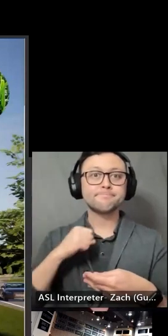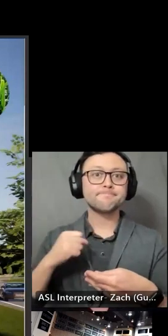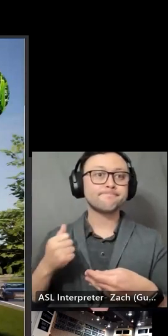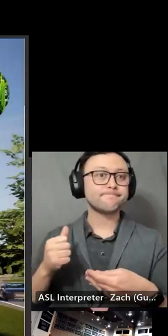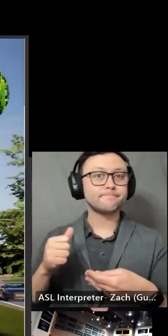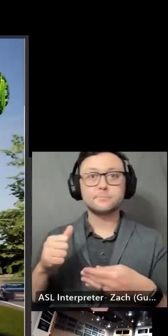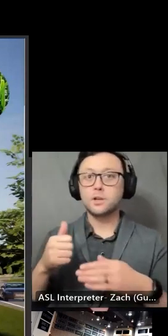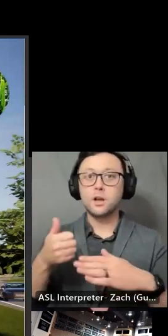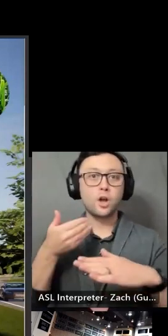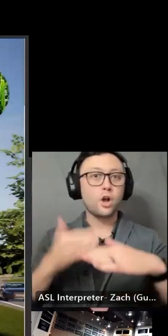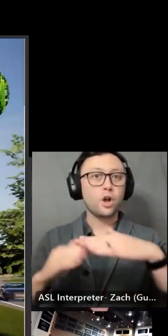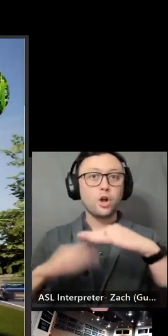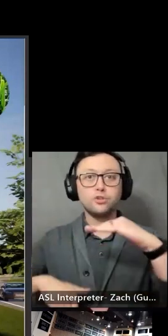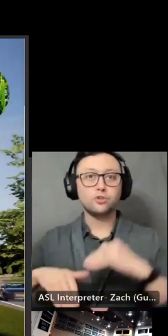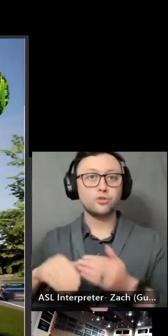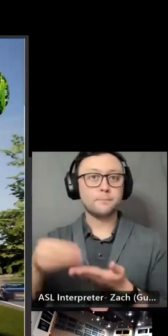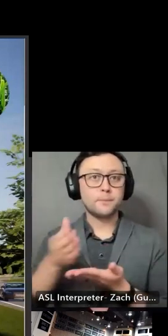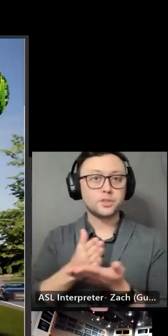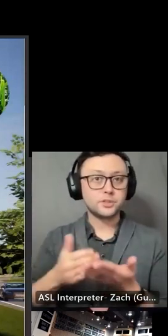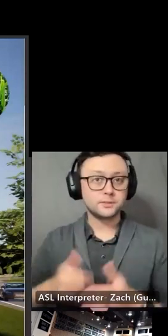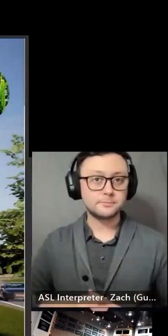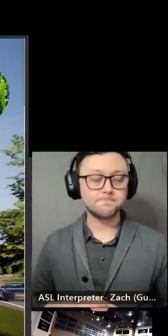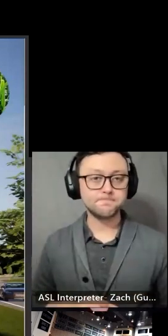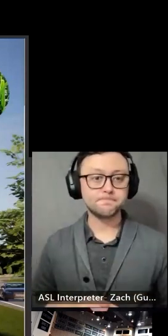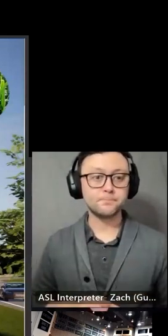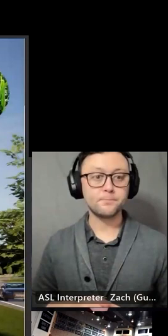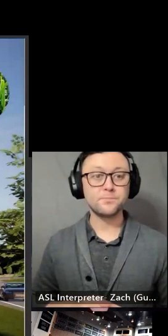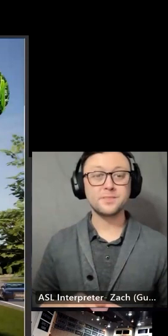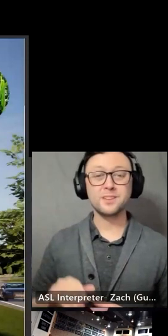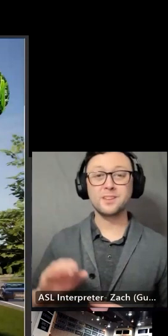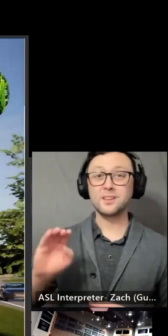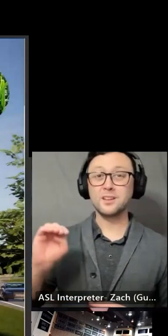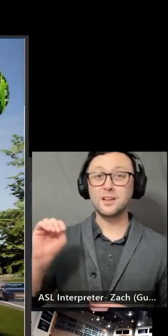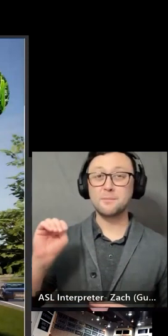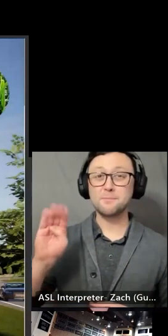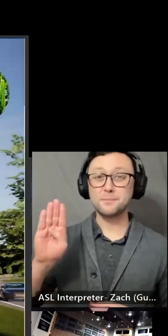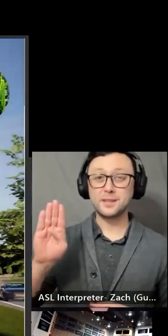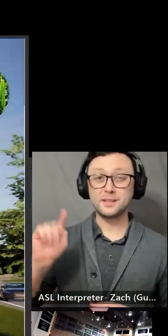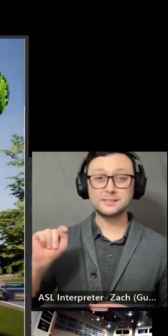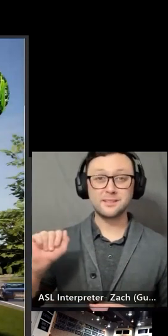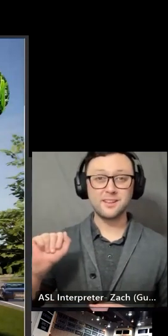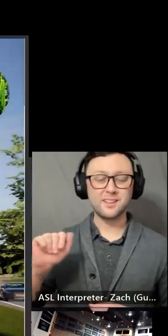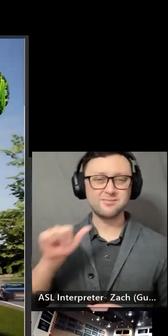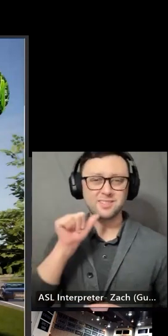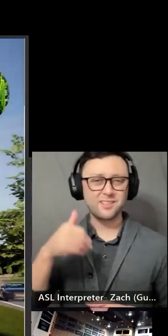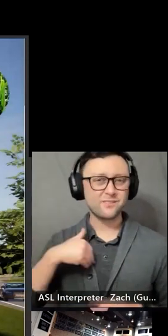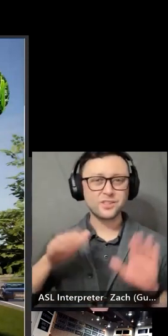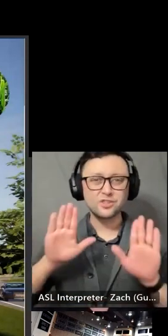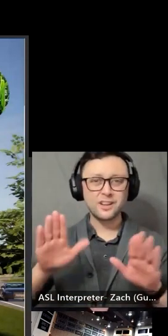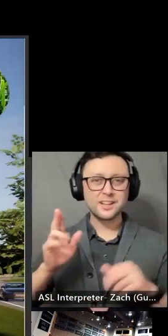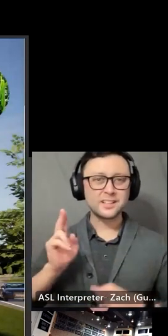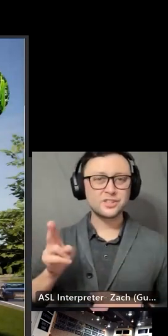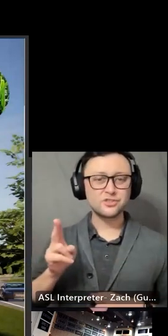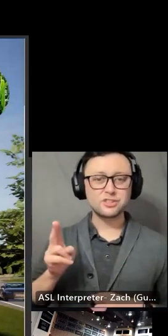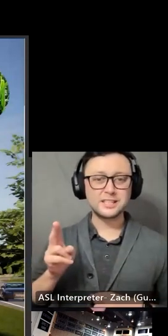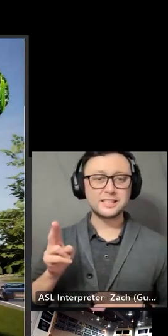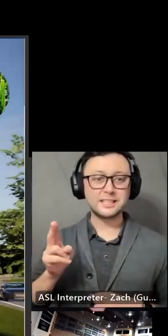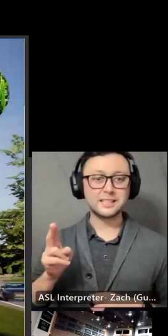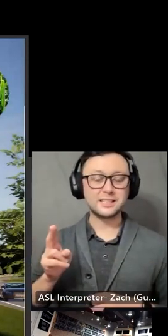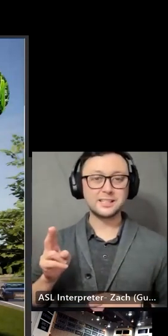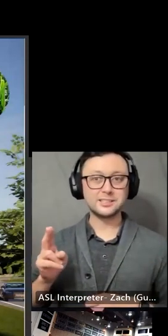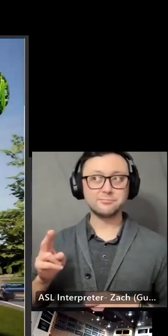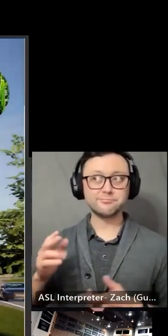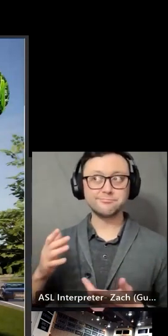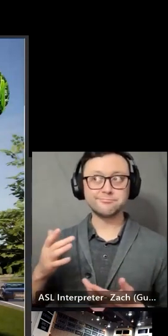under budget. The MBTA, frankly, doesn't have a great history going for itself at the moment. I'm not